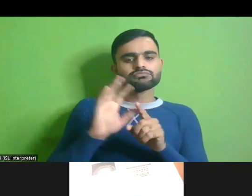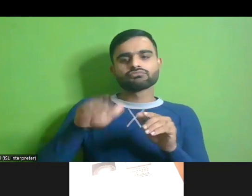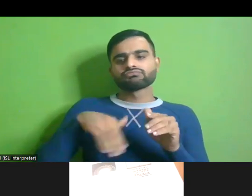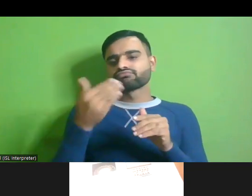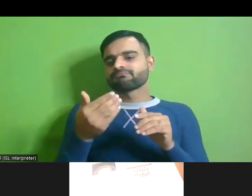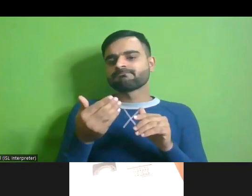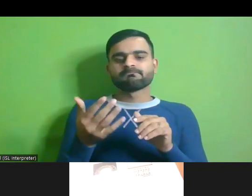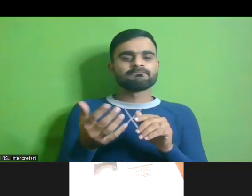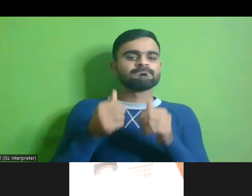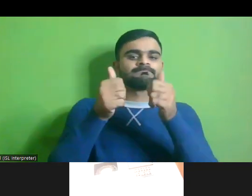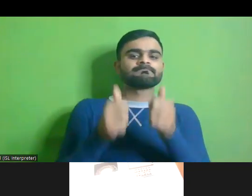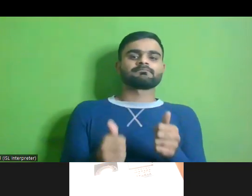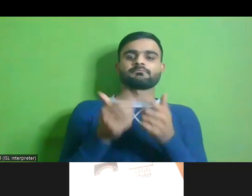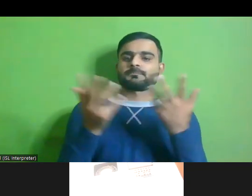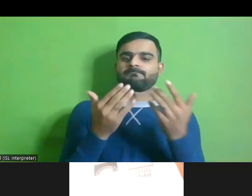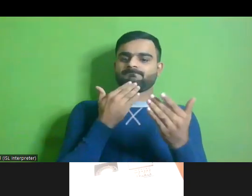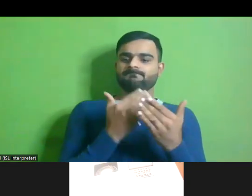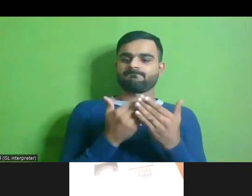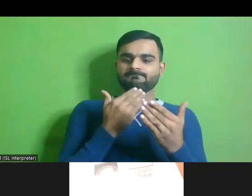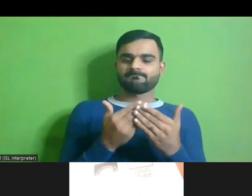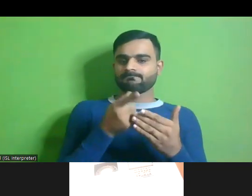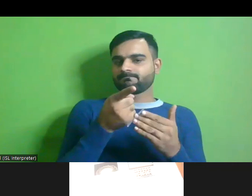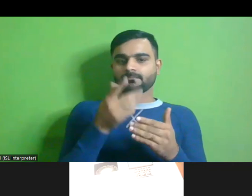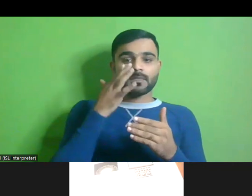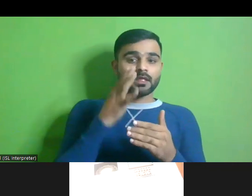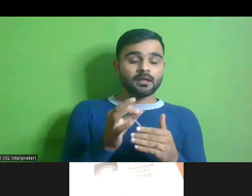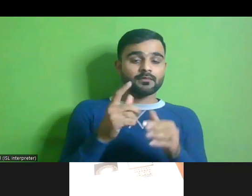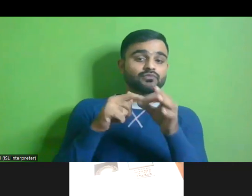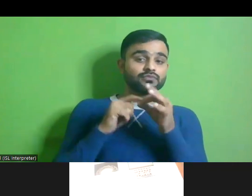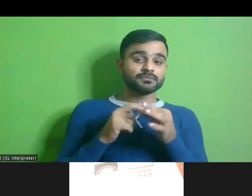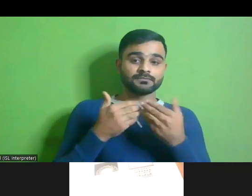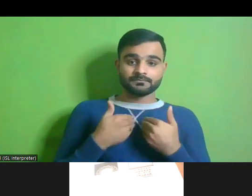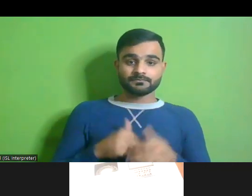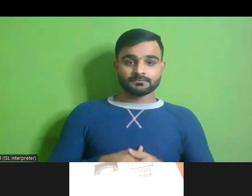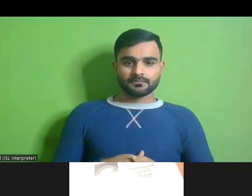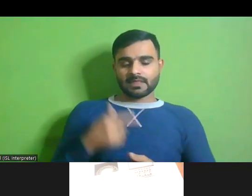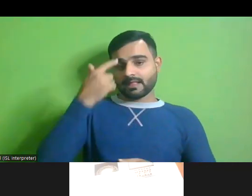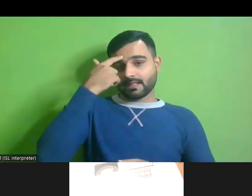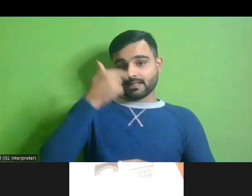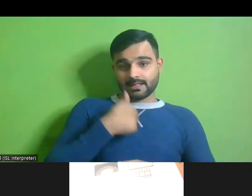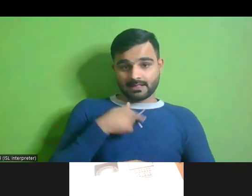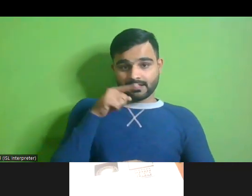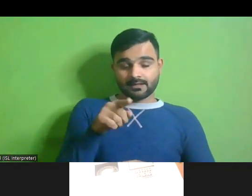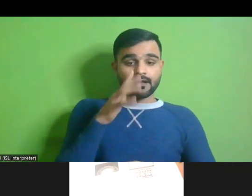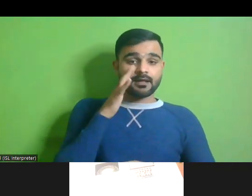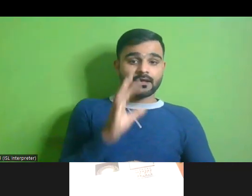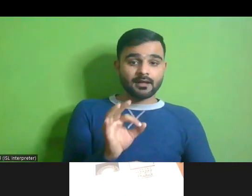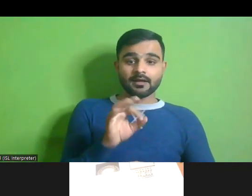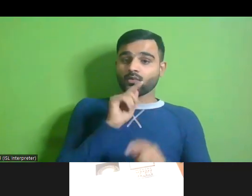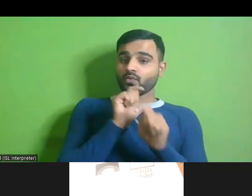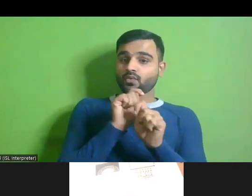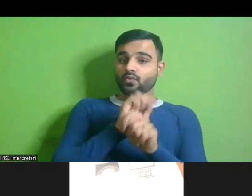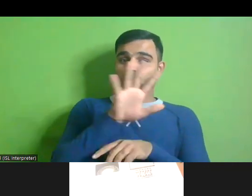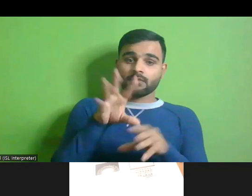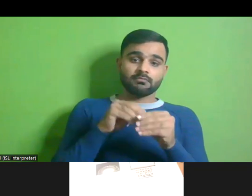alternative? Thank you. Thank you for your important question. I think that there is important work